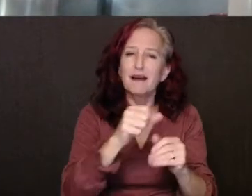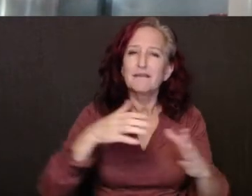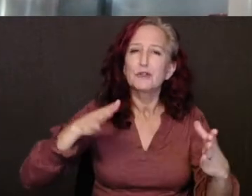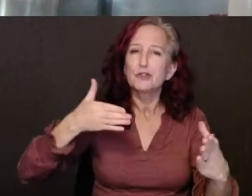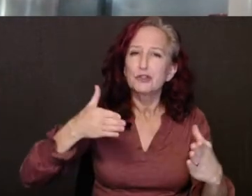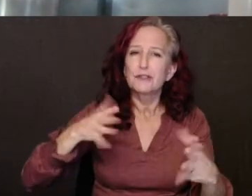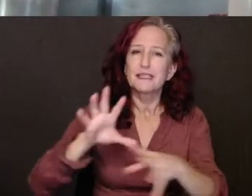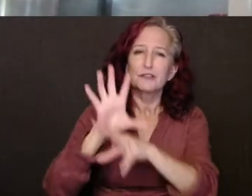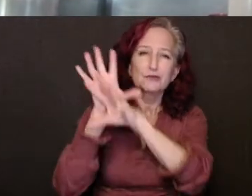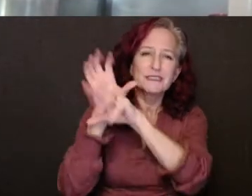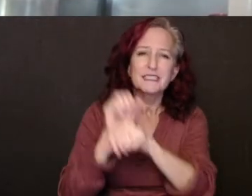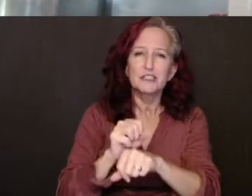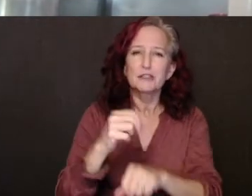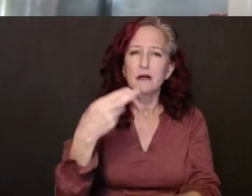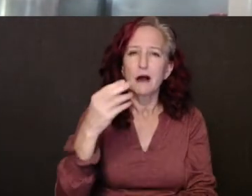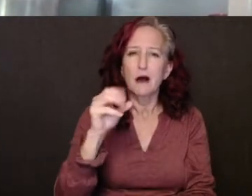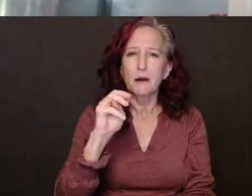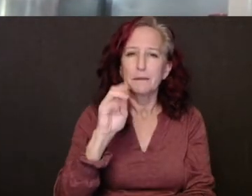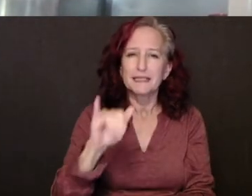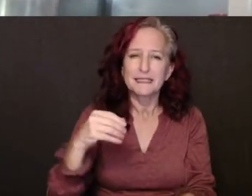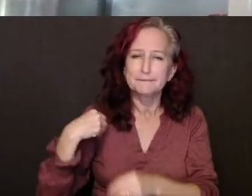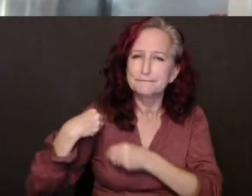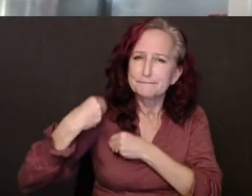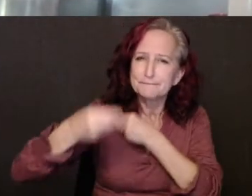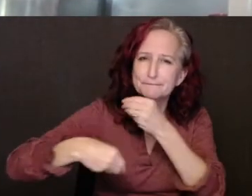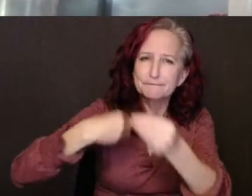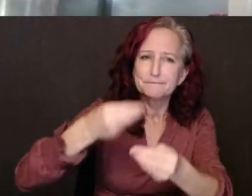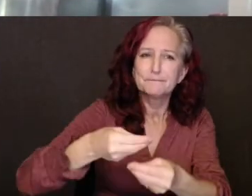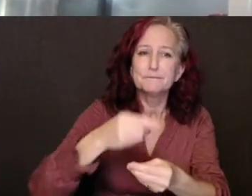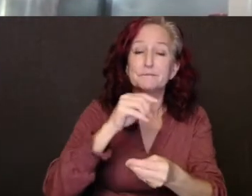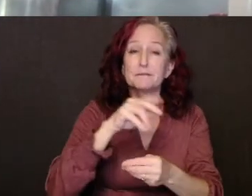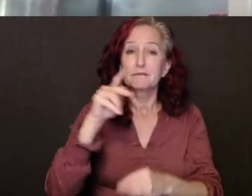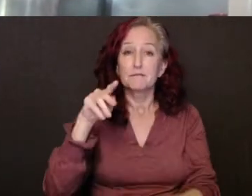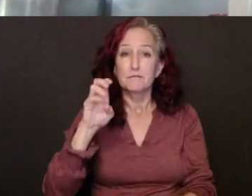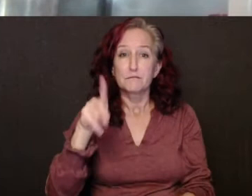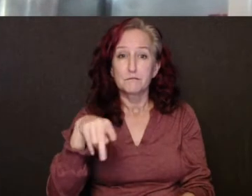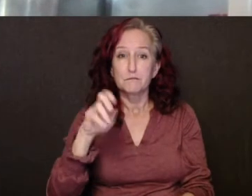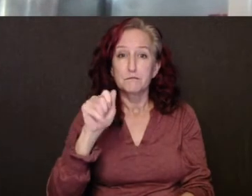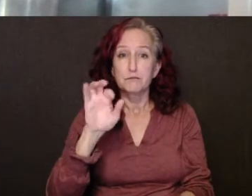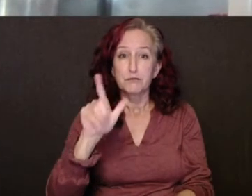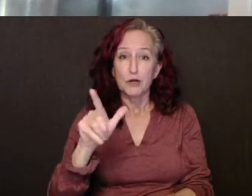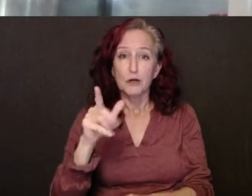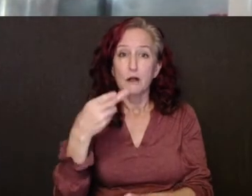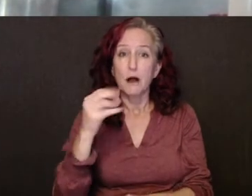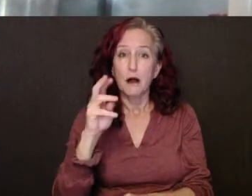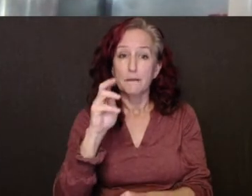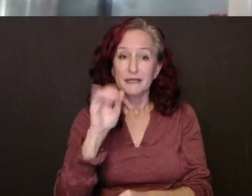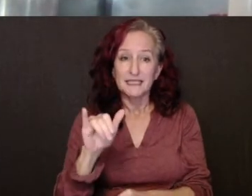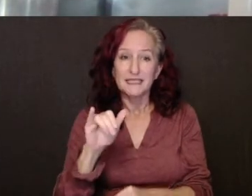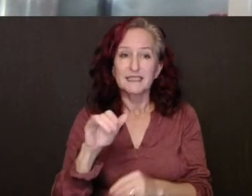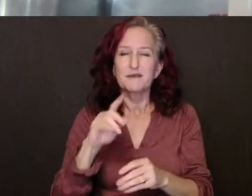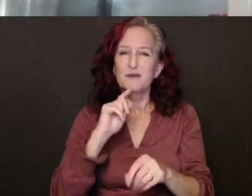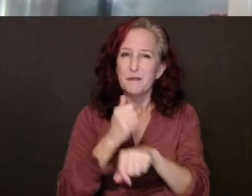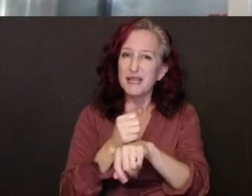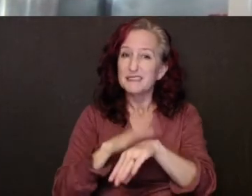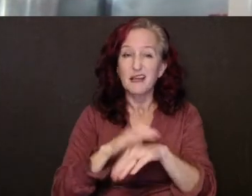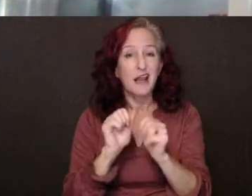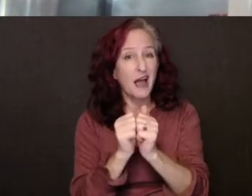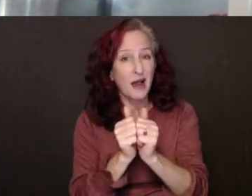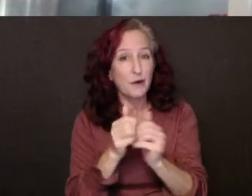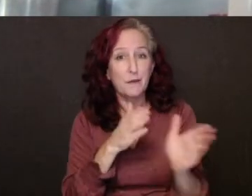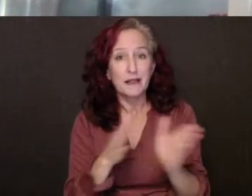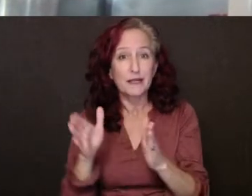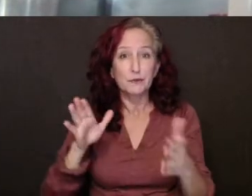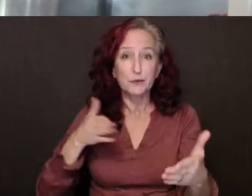got involved of making this soup. Well, one, my grandmother always loved cooking traditional